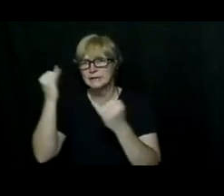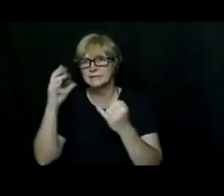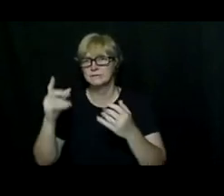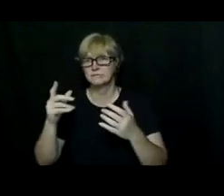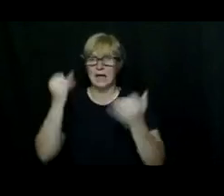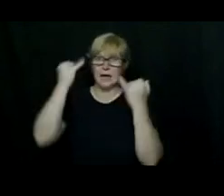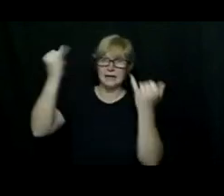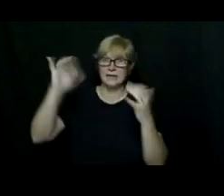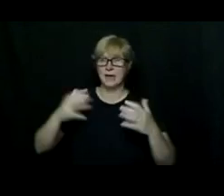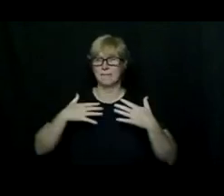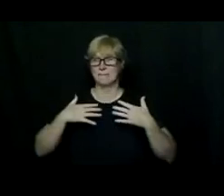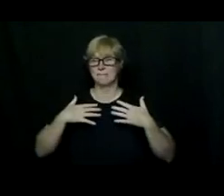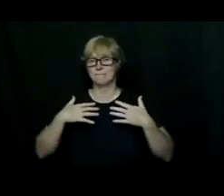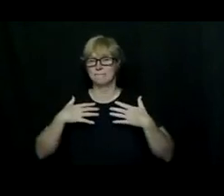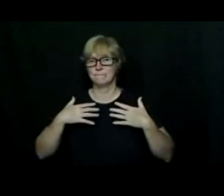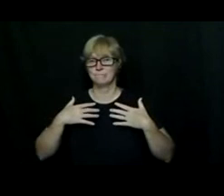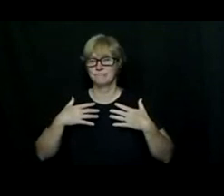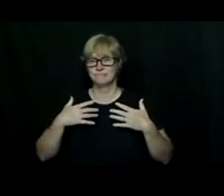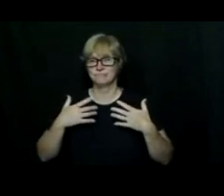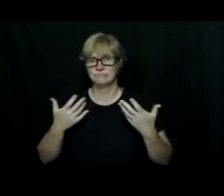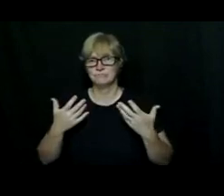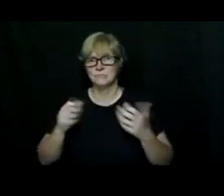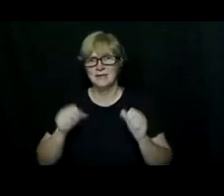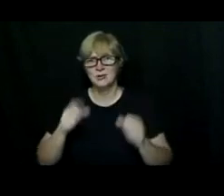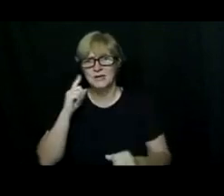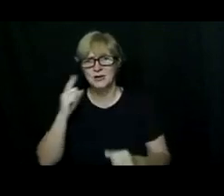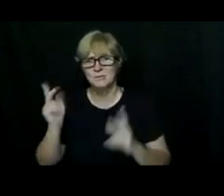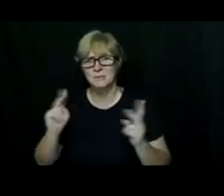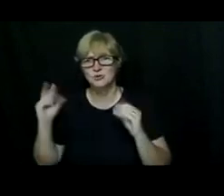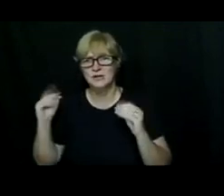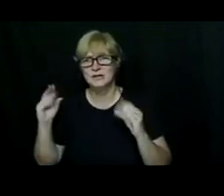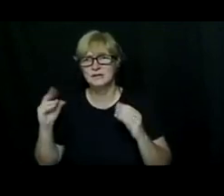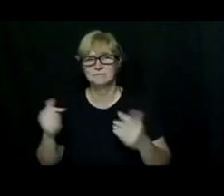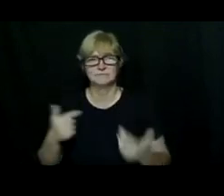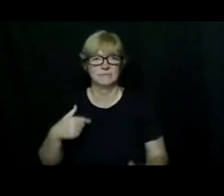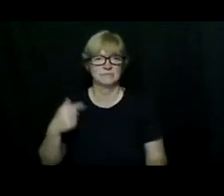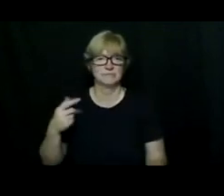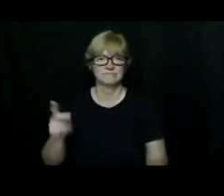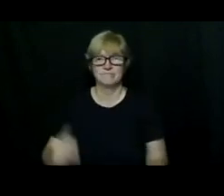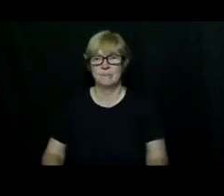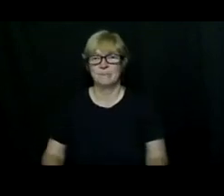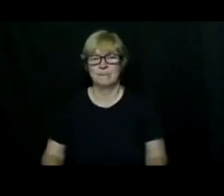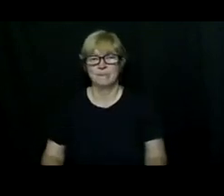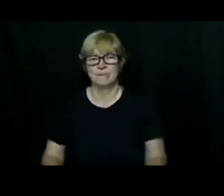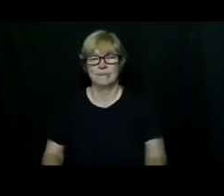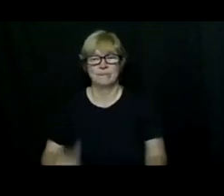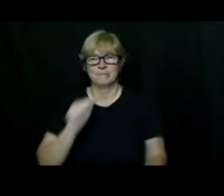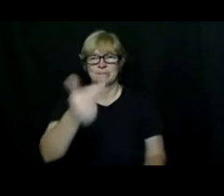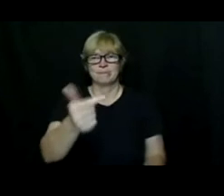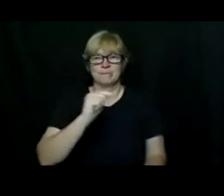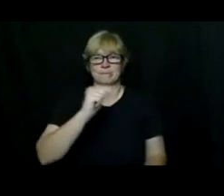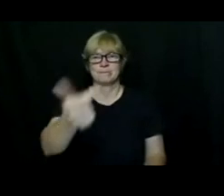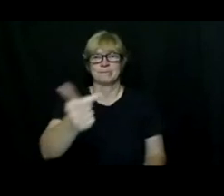are presented as sensory motor simulations, and they might participate in cognitive processing. But those explanations really reduce